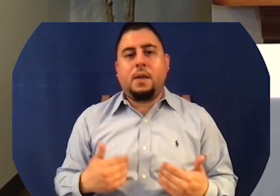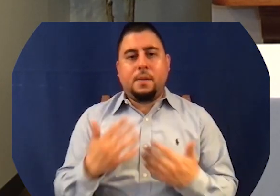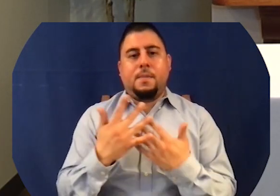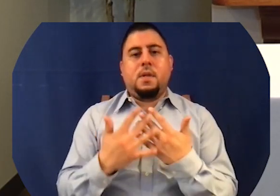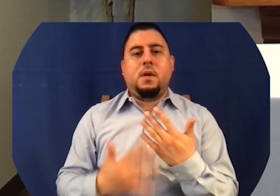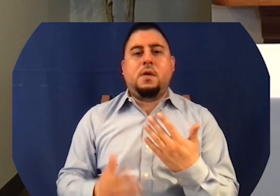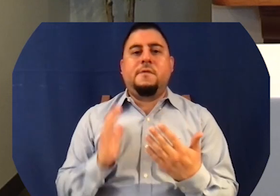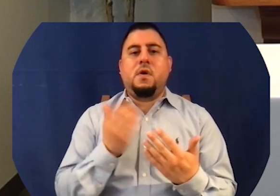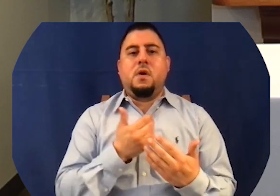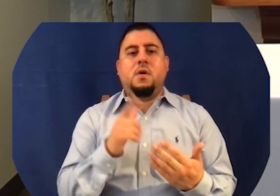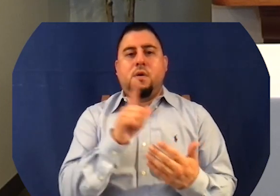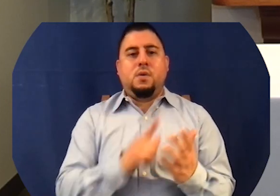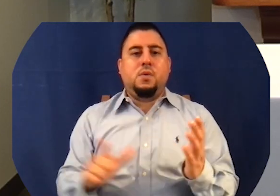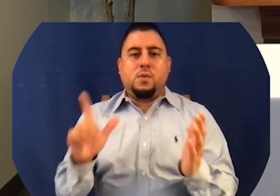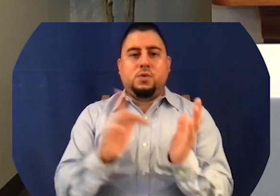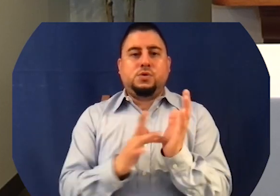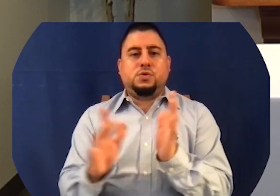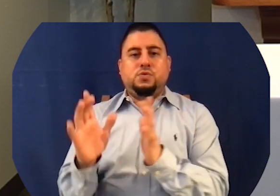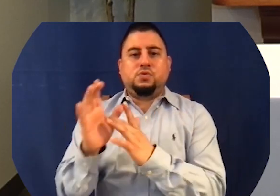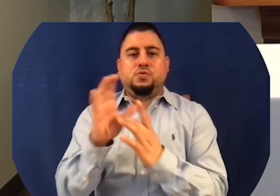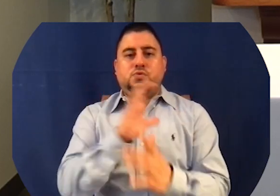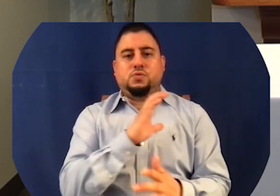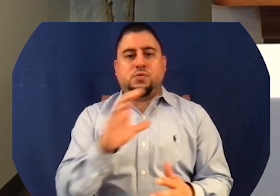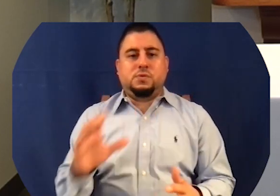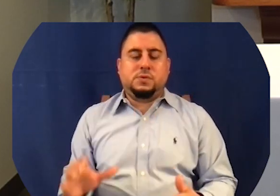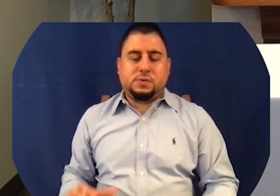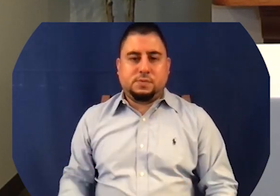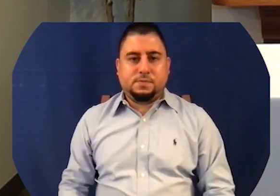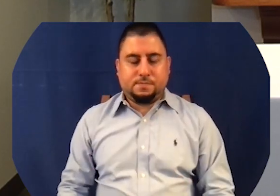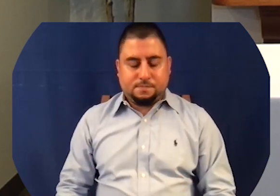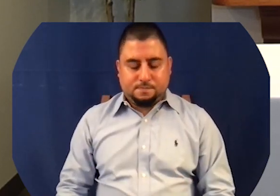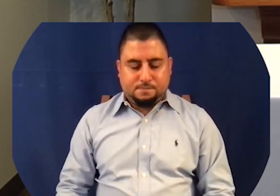and blood of our Lord Jesus Christ.